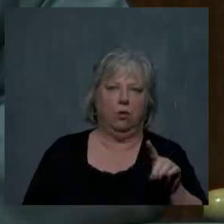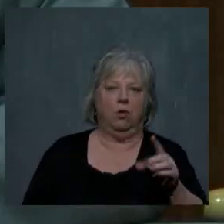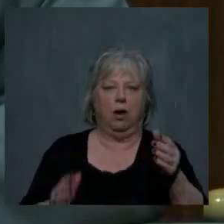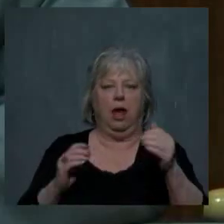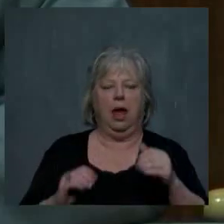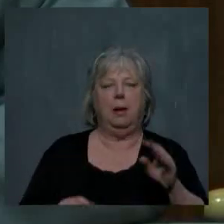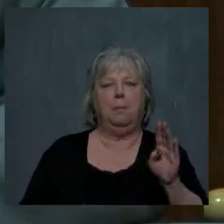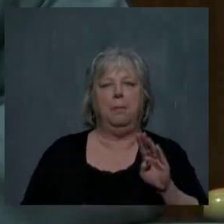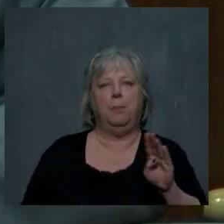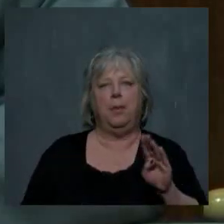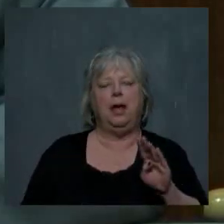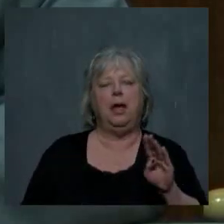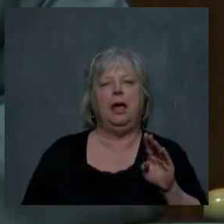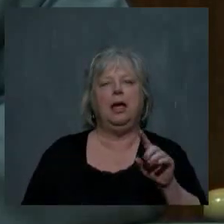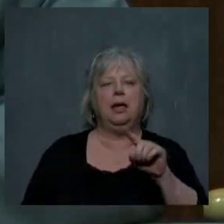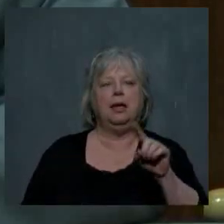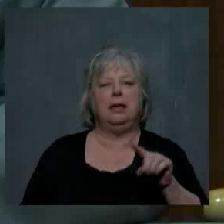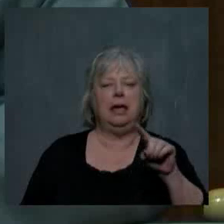number B, file number